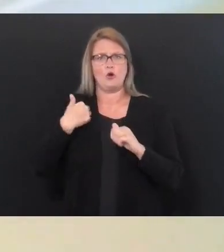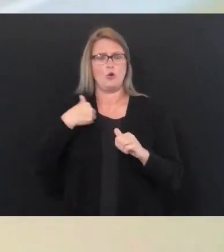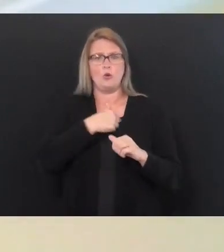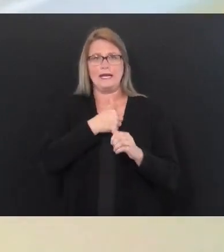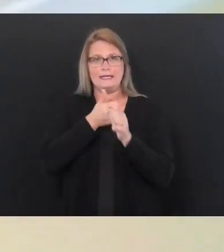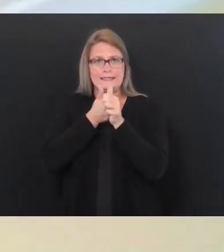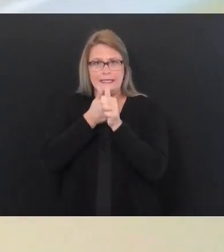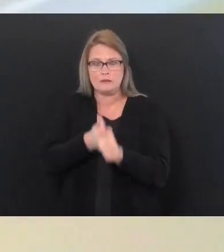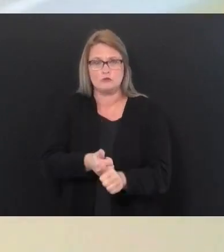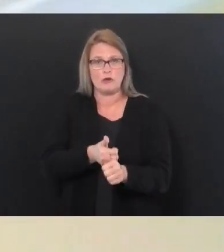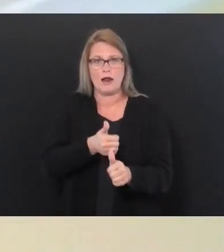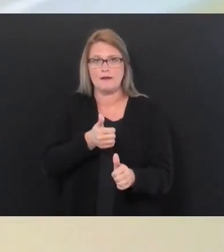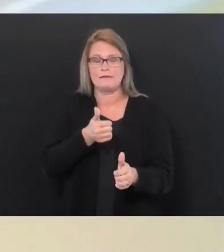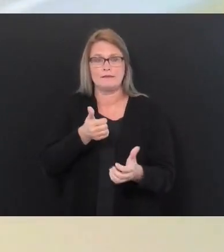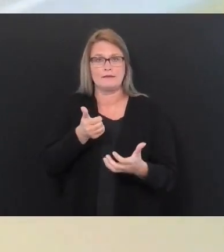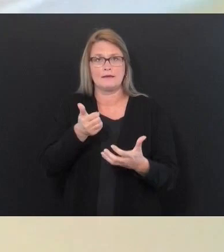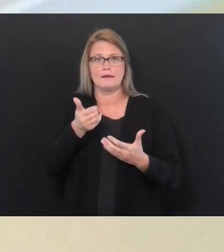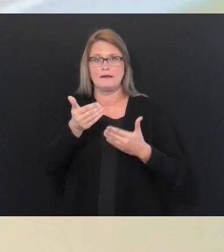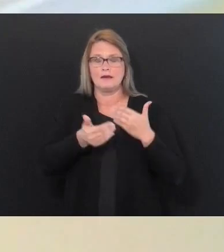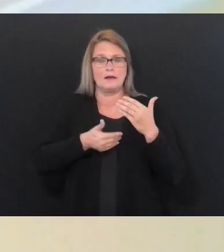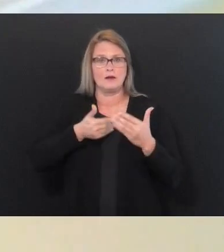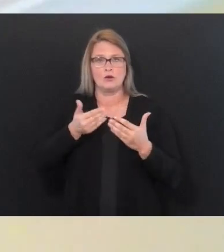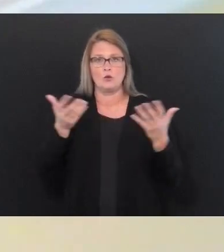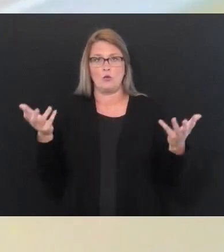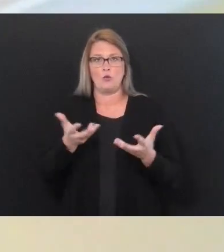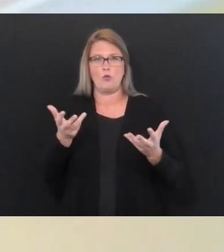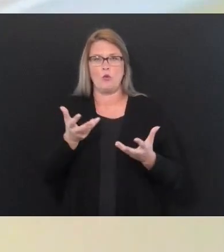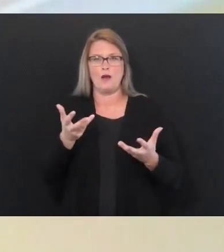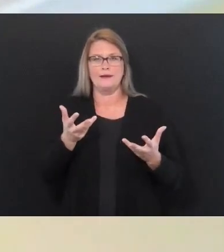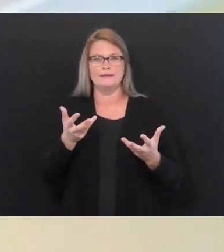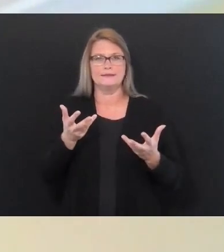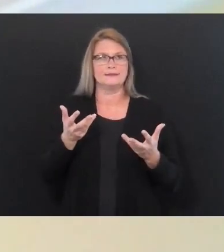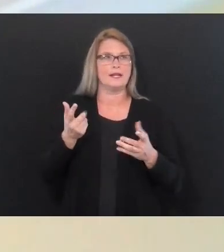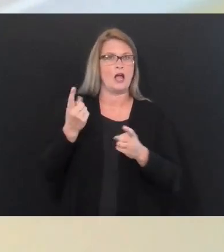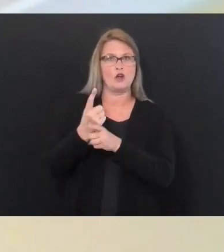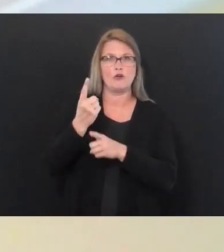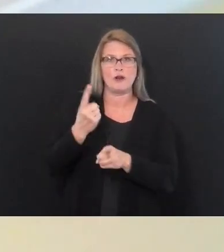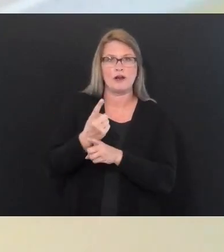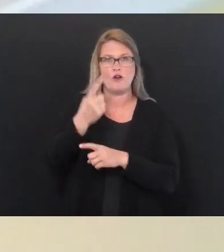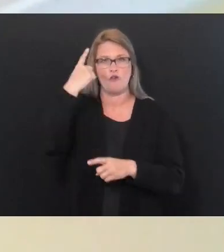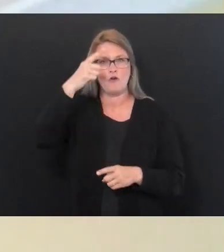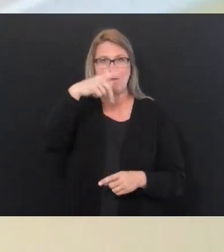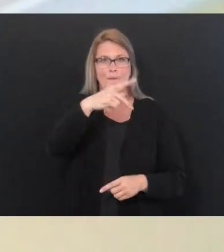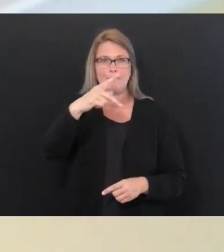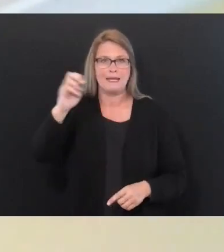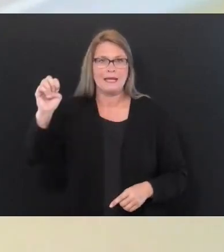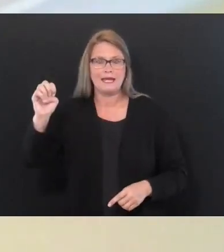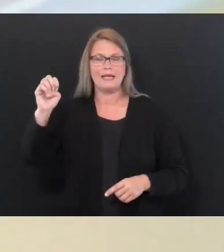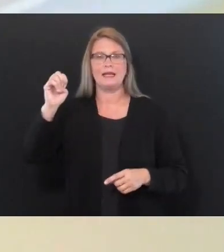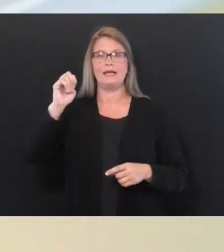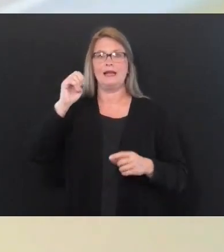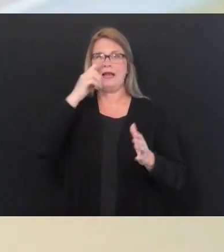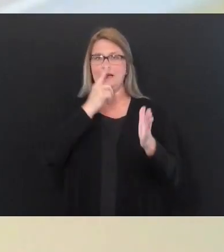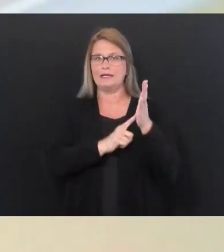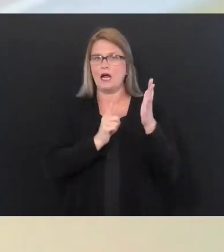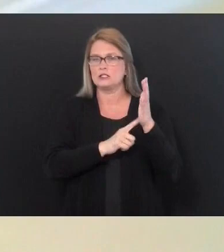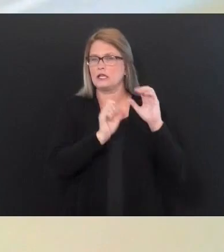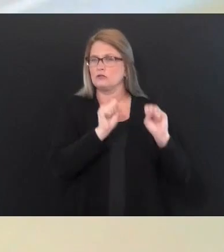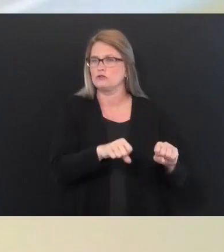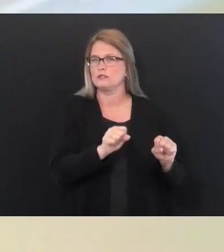this plan on what would be considered adequate for PPE and contact tracing